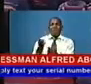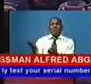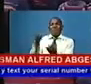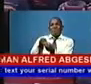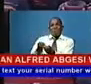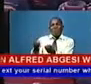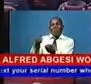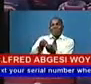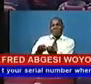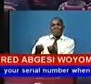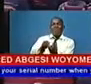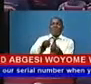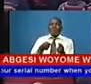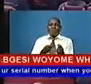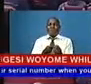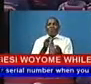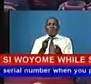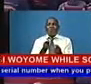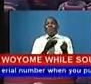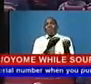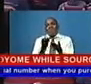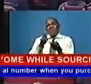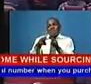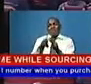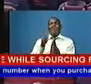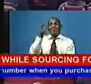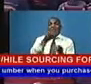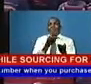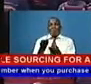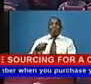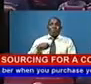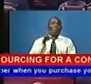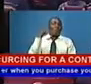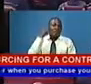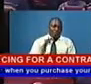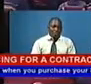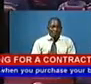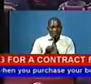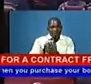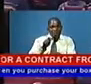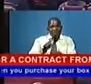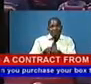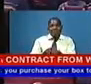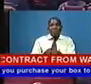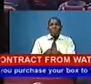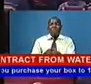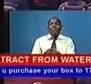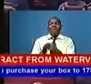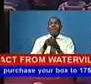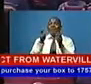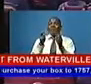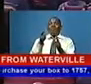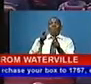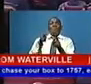this bit about, you know, you could supply the numbers later. We all heard you. At that time, the views were